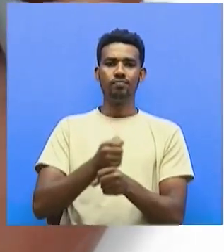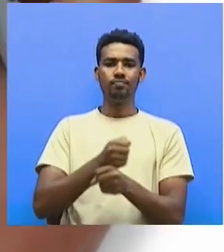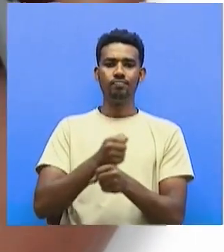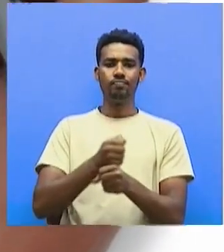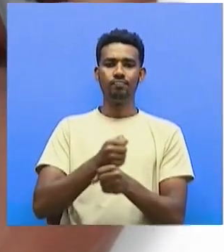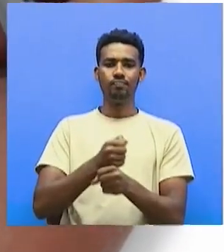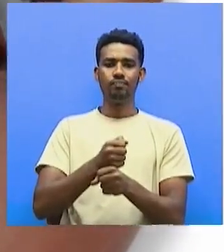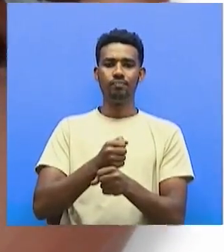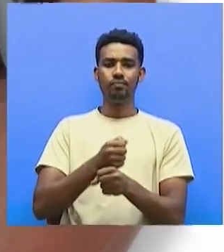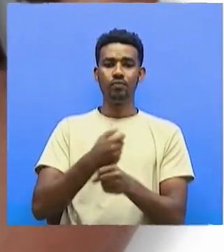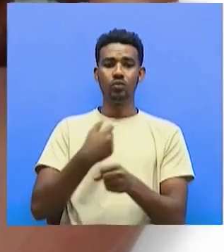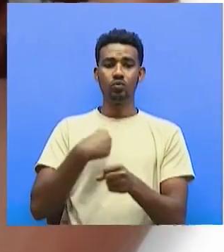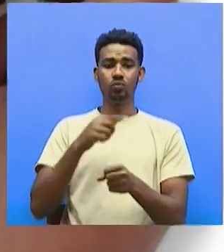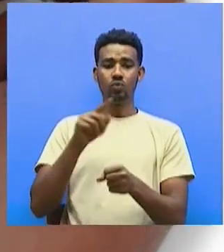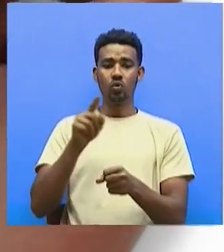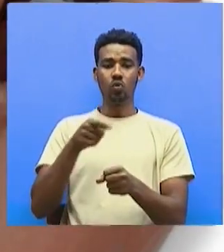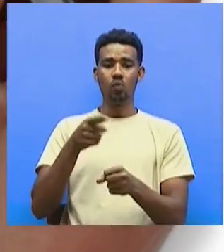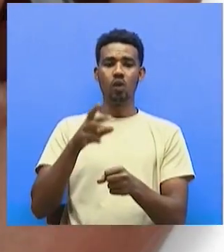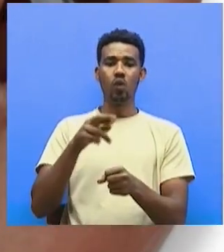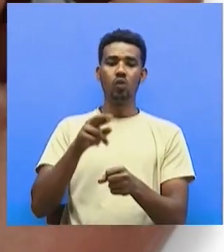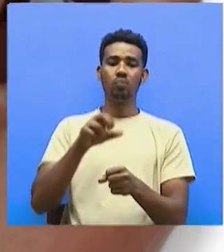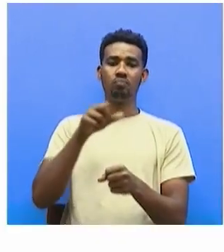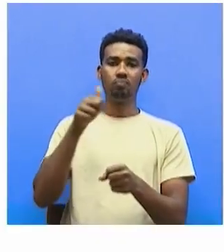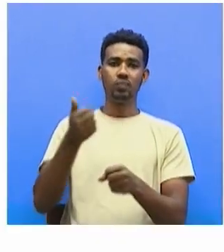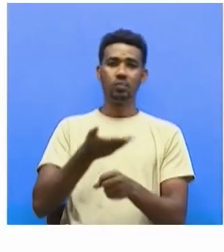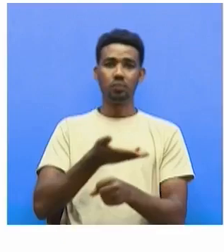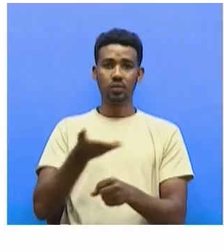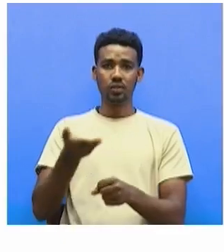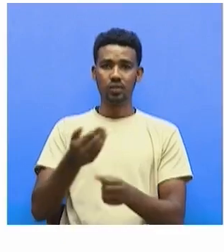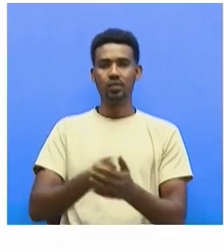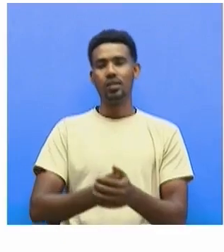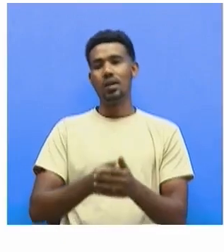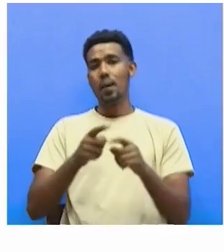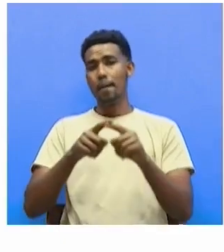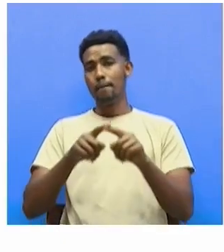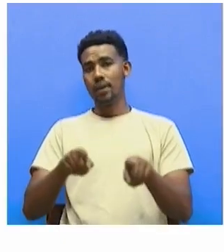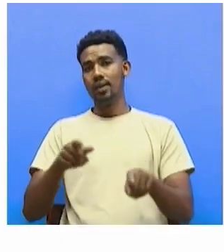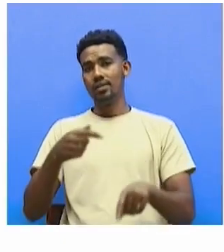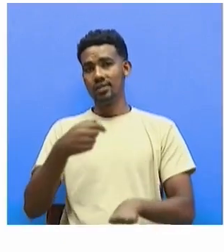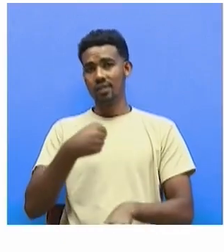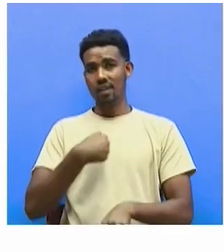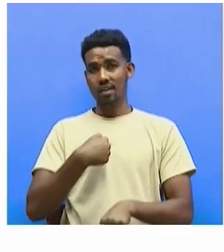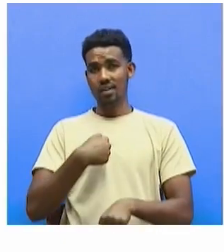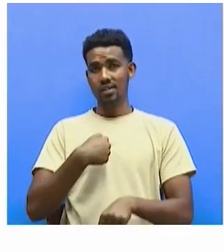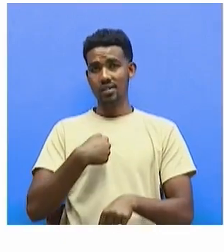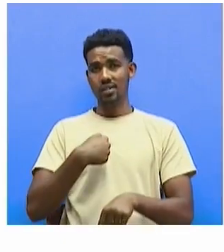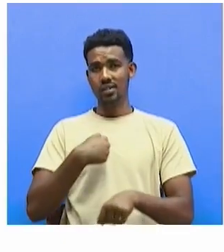comma or something, but I